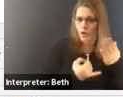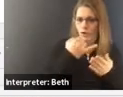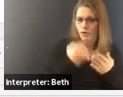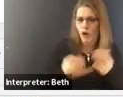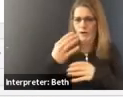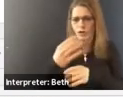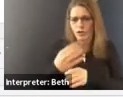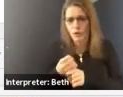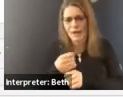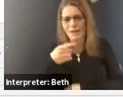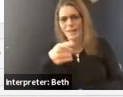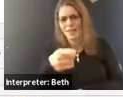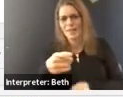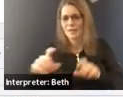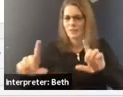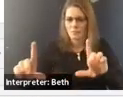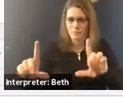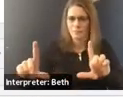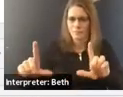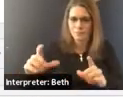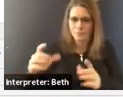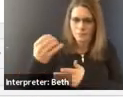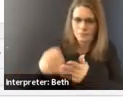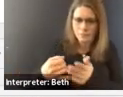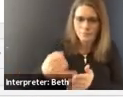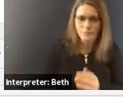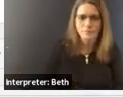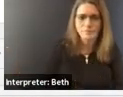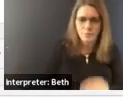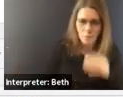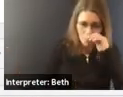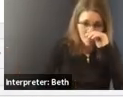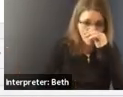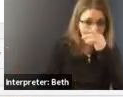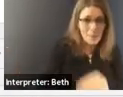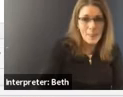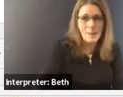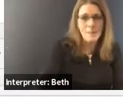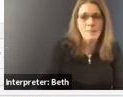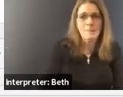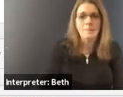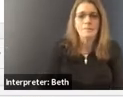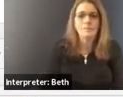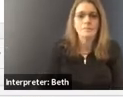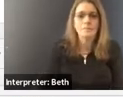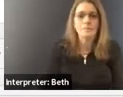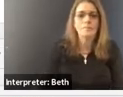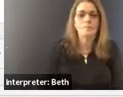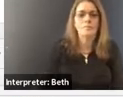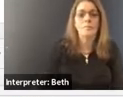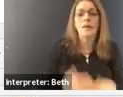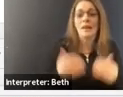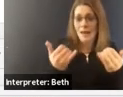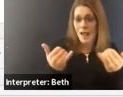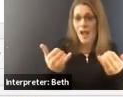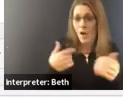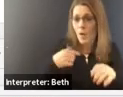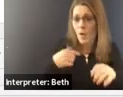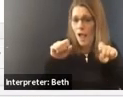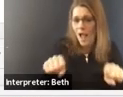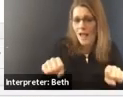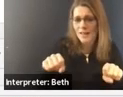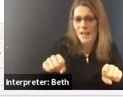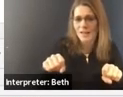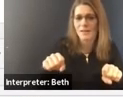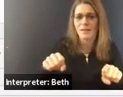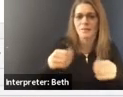And since I had that information in line, I could do a cleanup layer. And as I